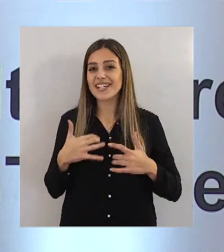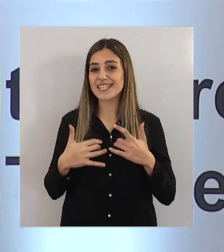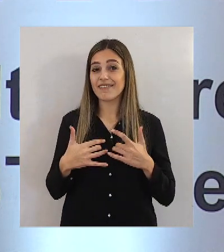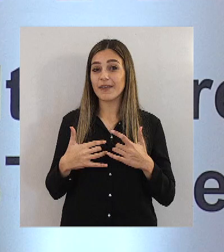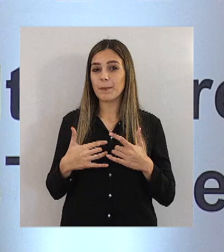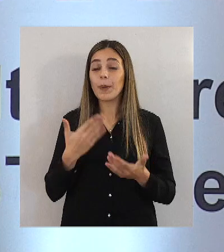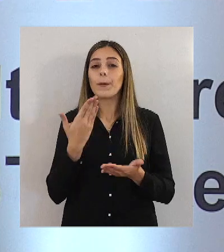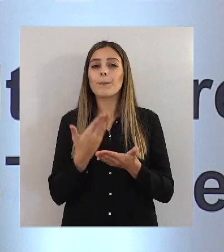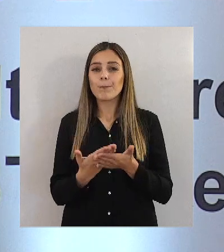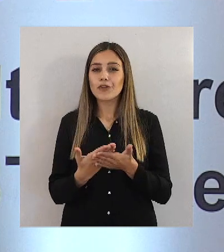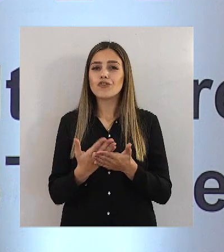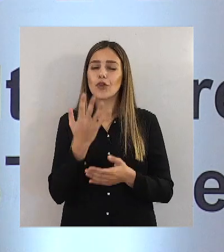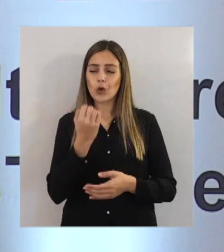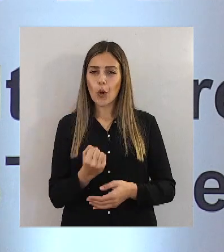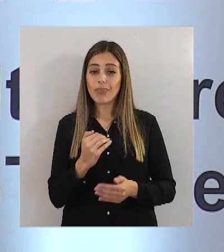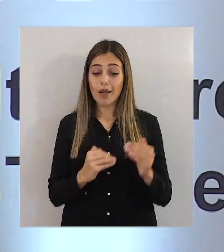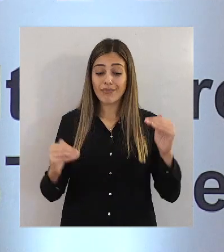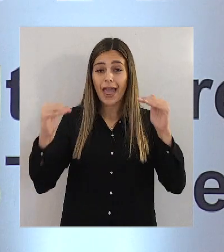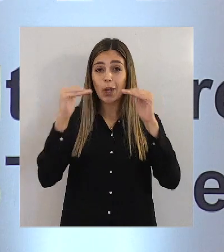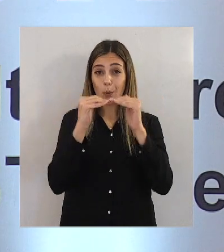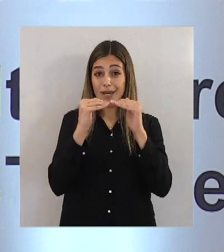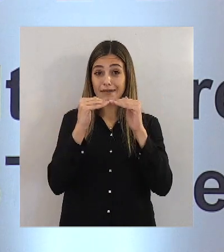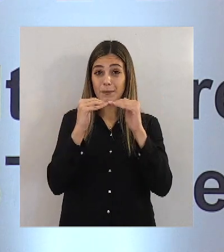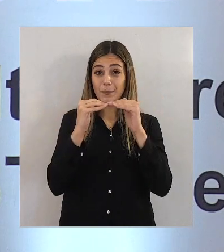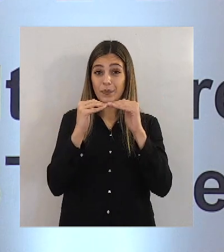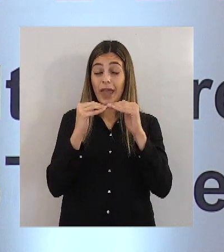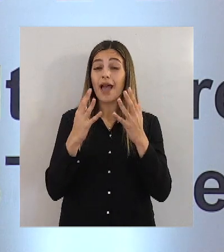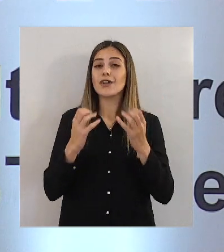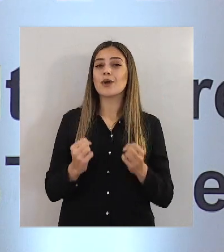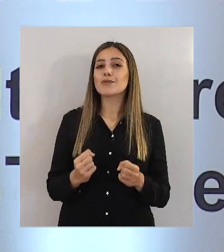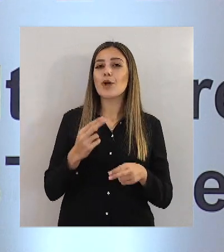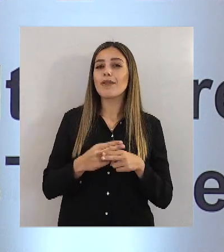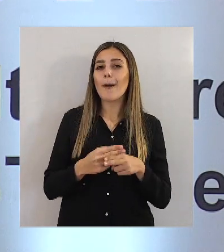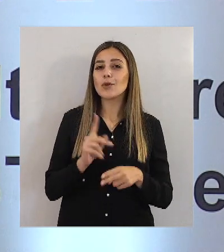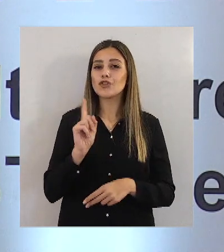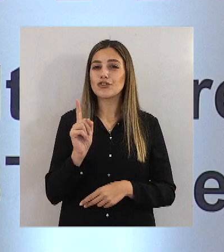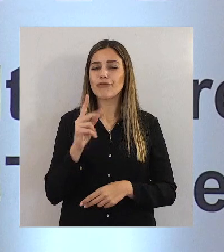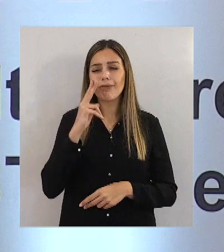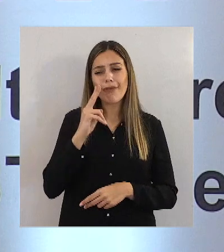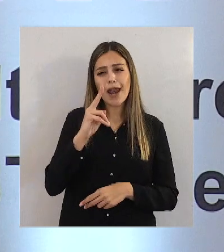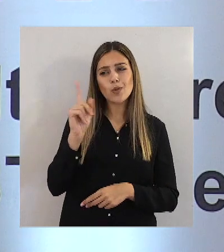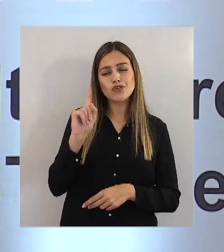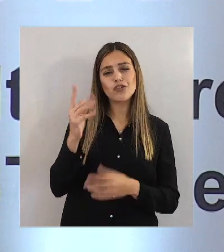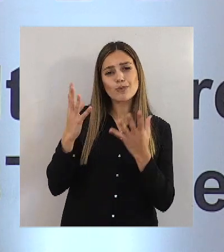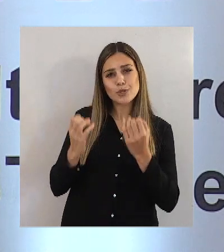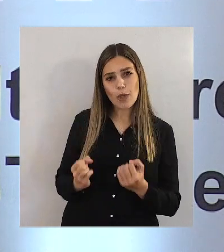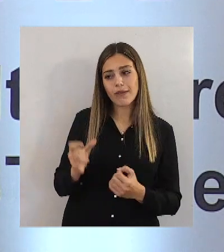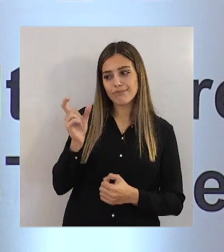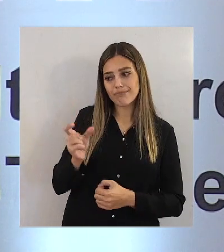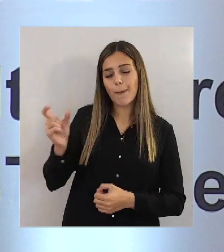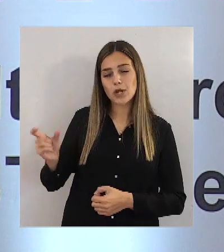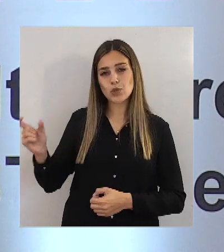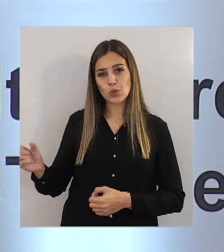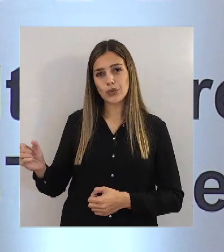equality when our individual attributes and needs are acknowledged and valued. Real equality means that each and